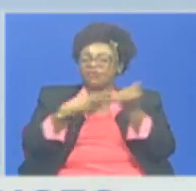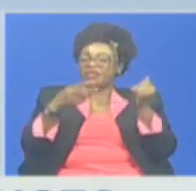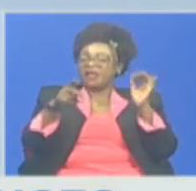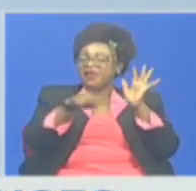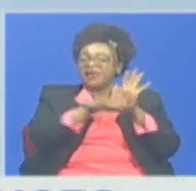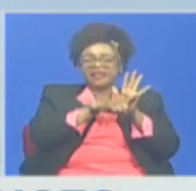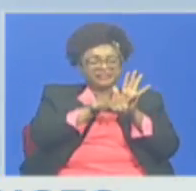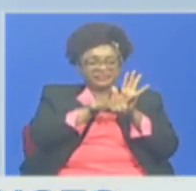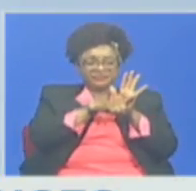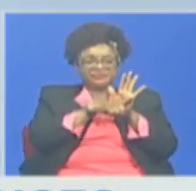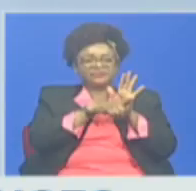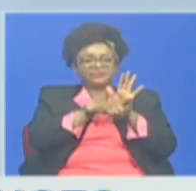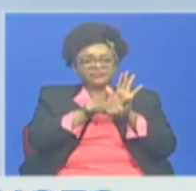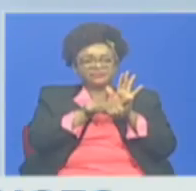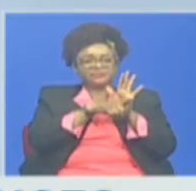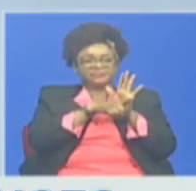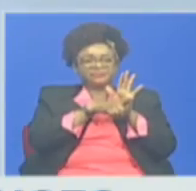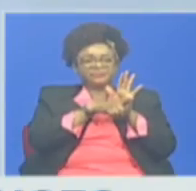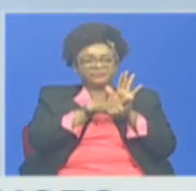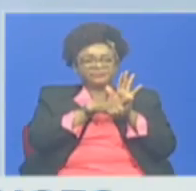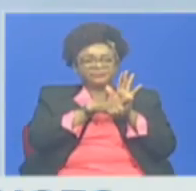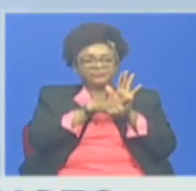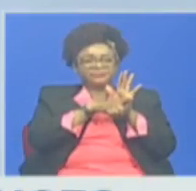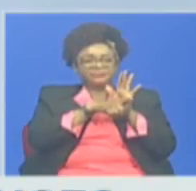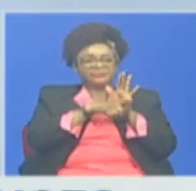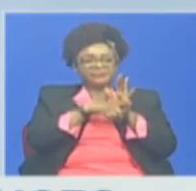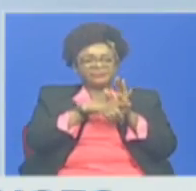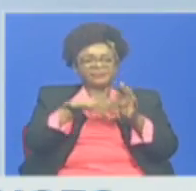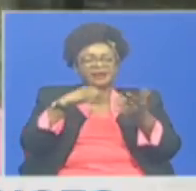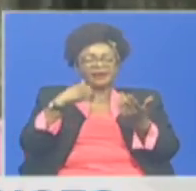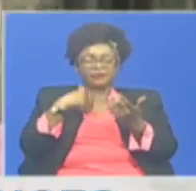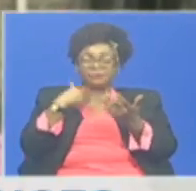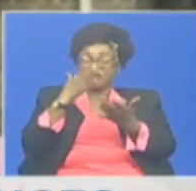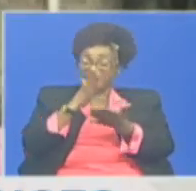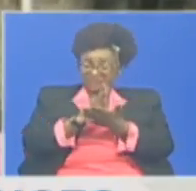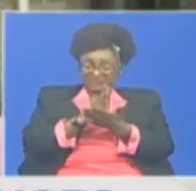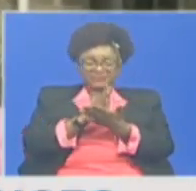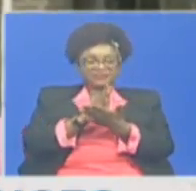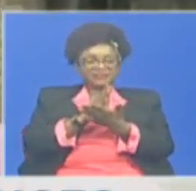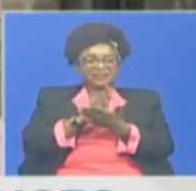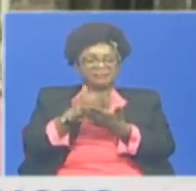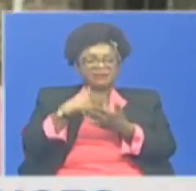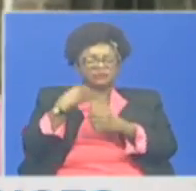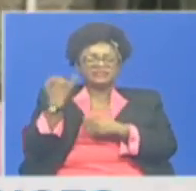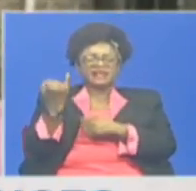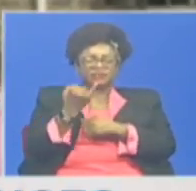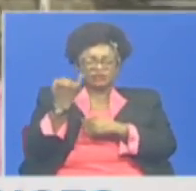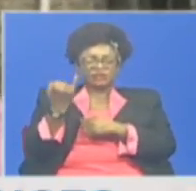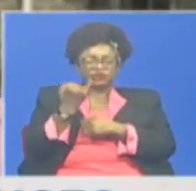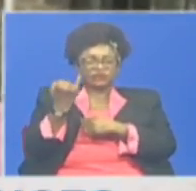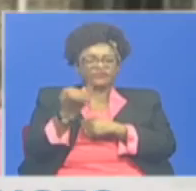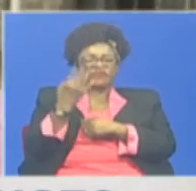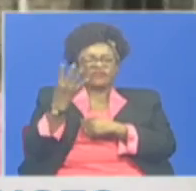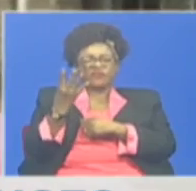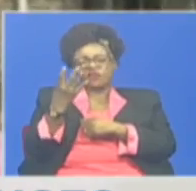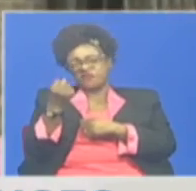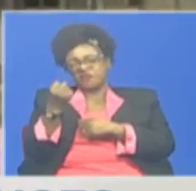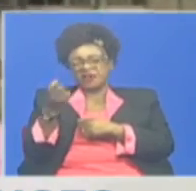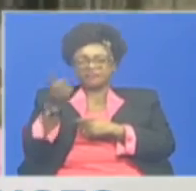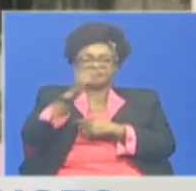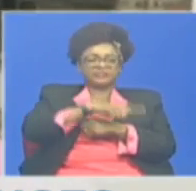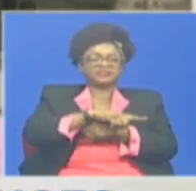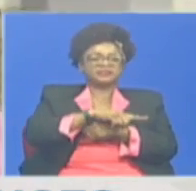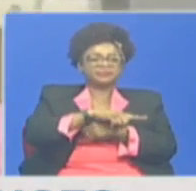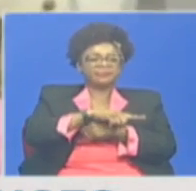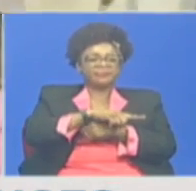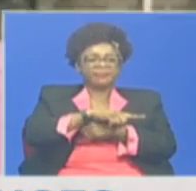better by then. The man flu hit me hard, gotta be honest. I was in isolation for 4 to 5 days,